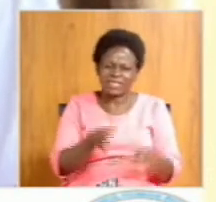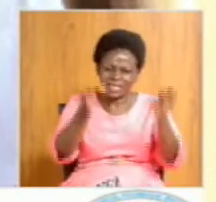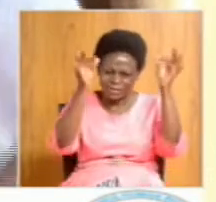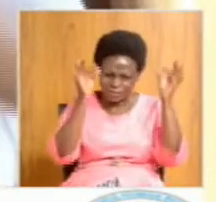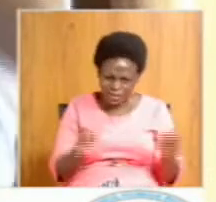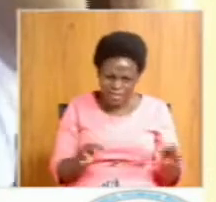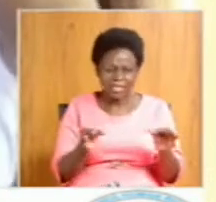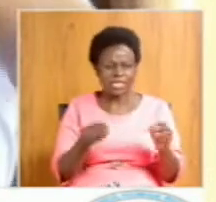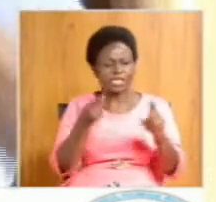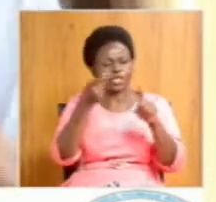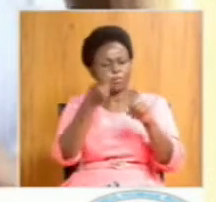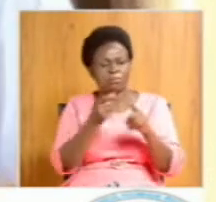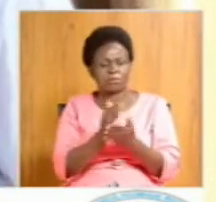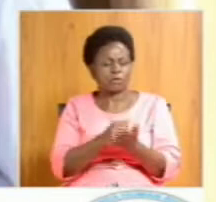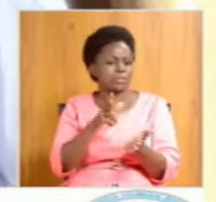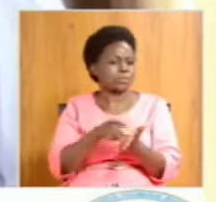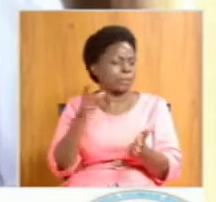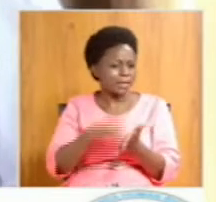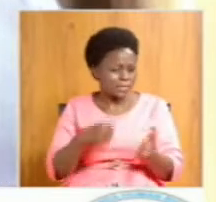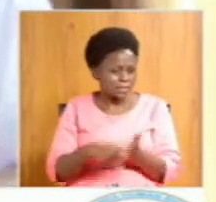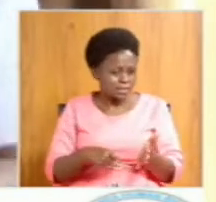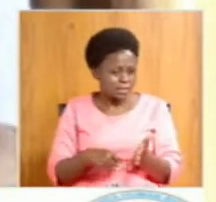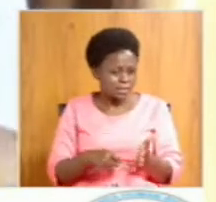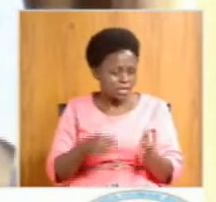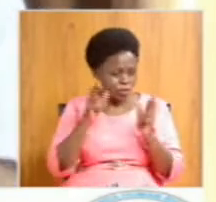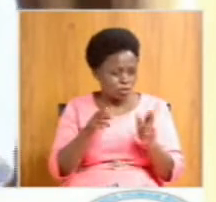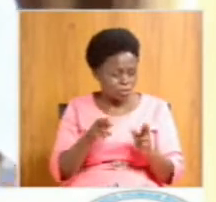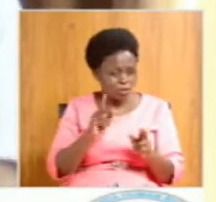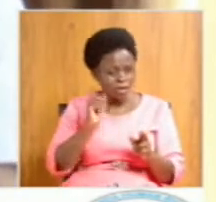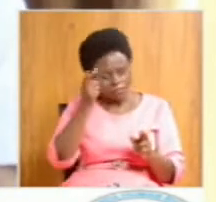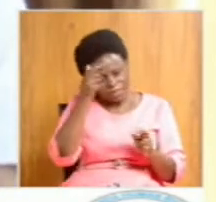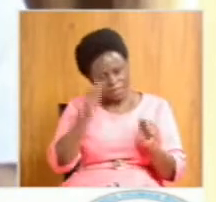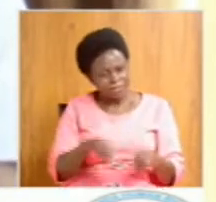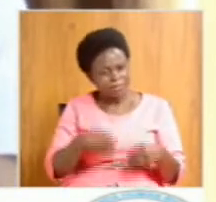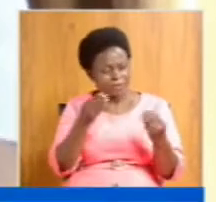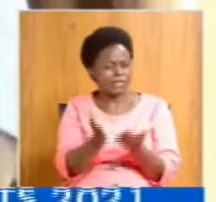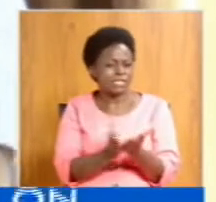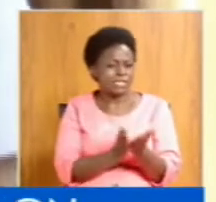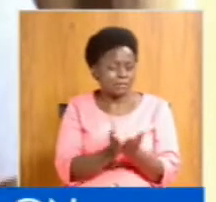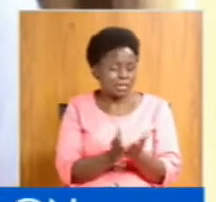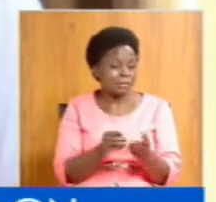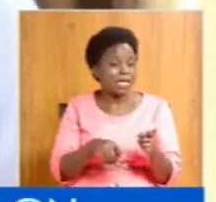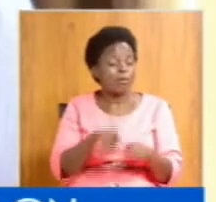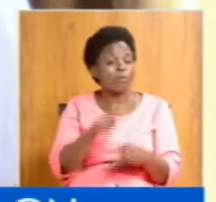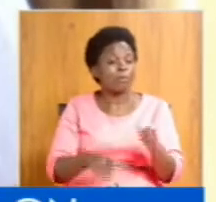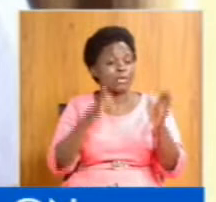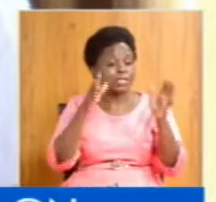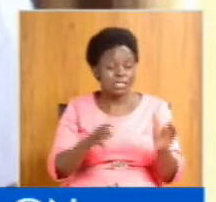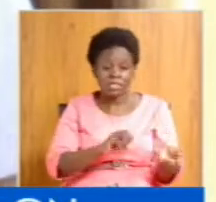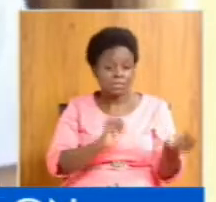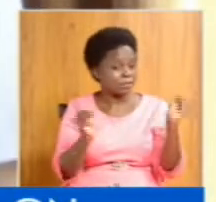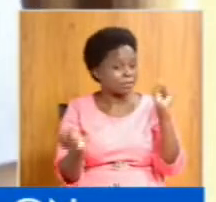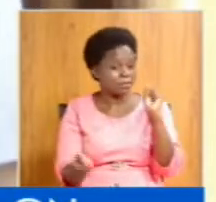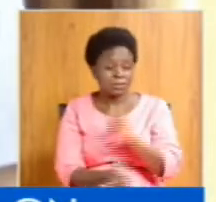from, because we pay taxes. And we hope the government should be providing services. And now the politicians have taken the center